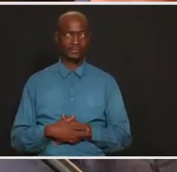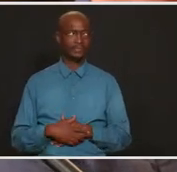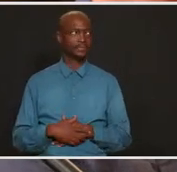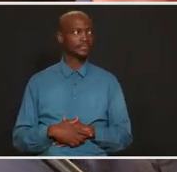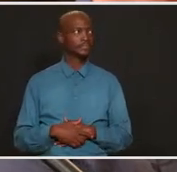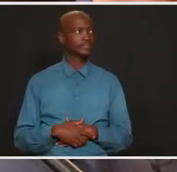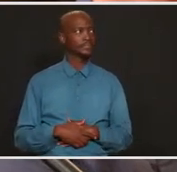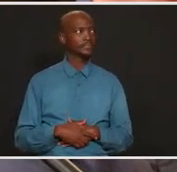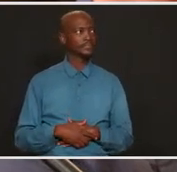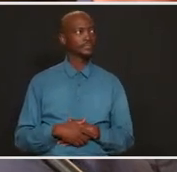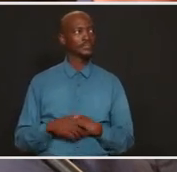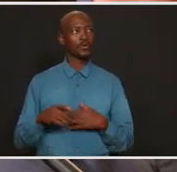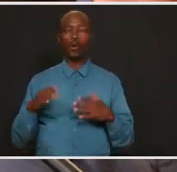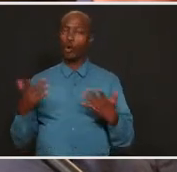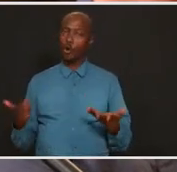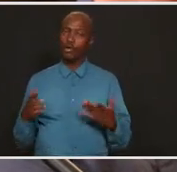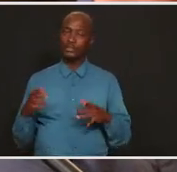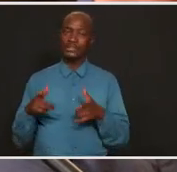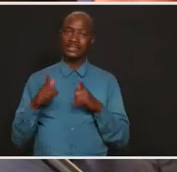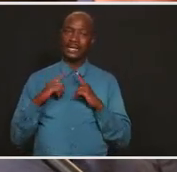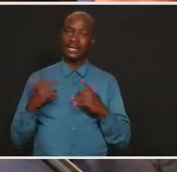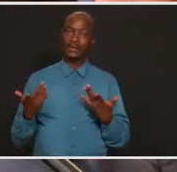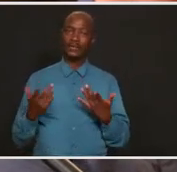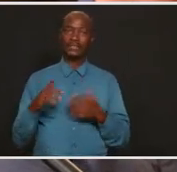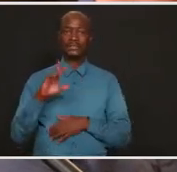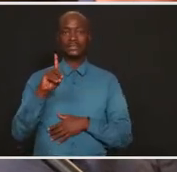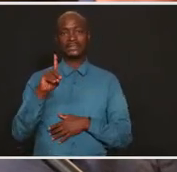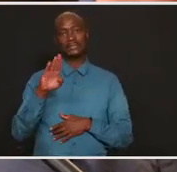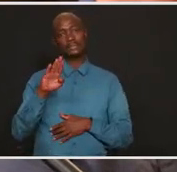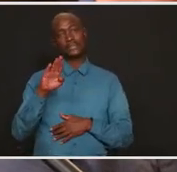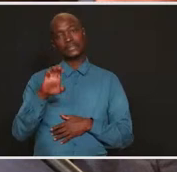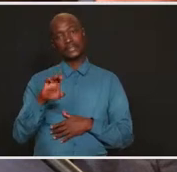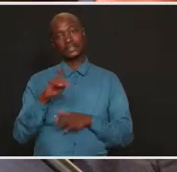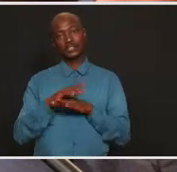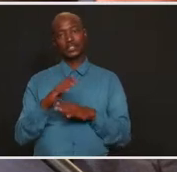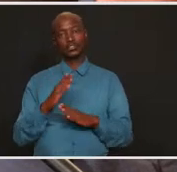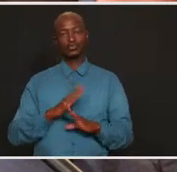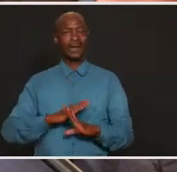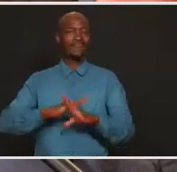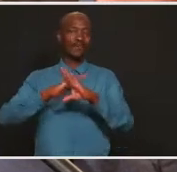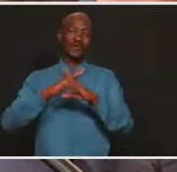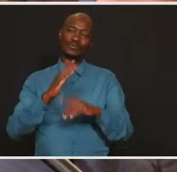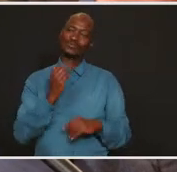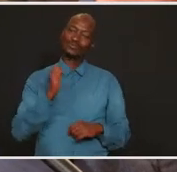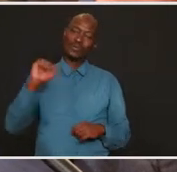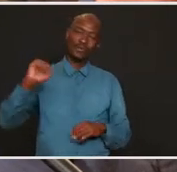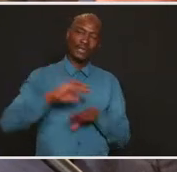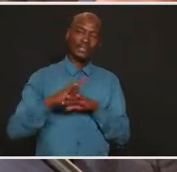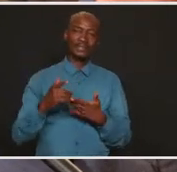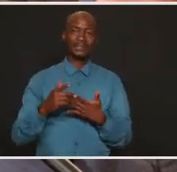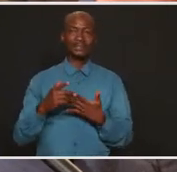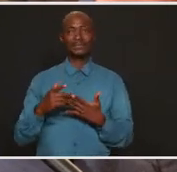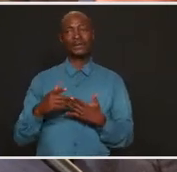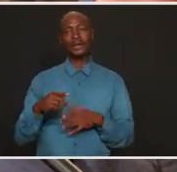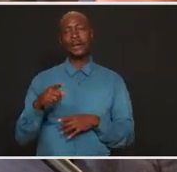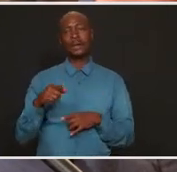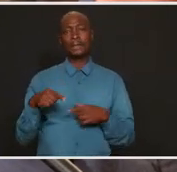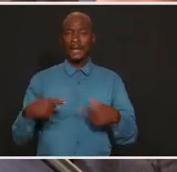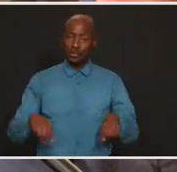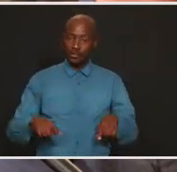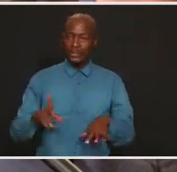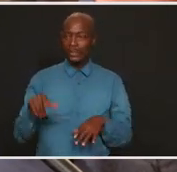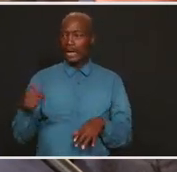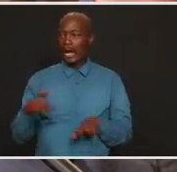rather than allowing the dbe to avoid their obligations by threatening